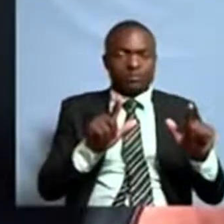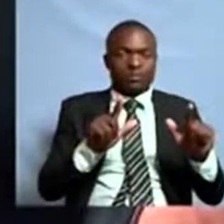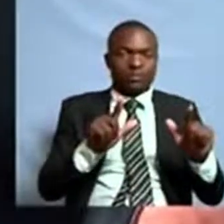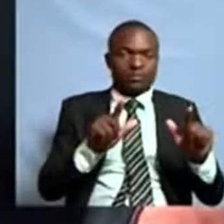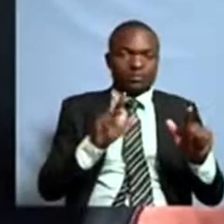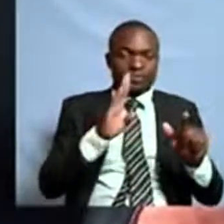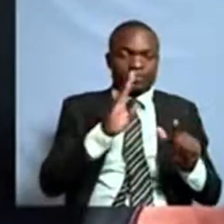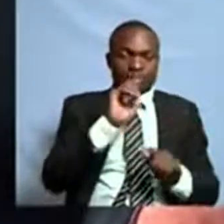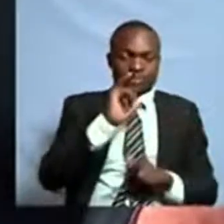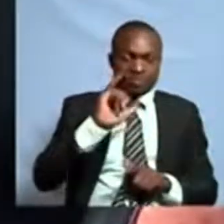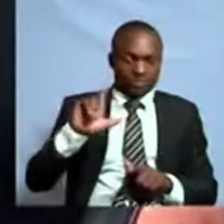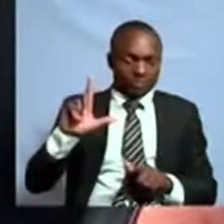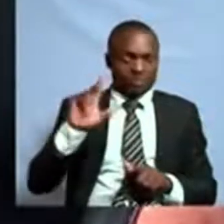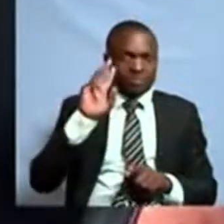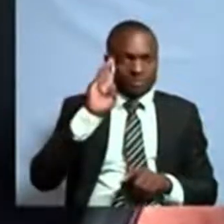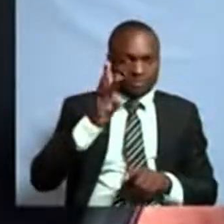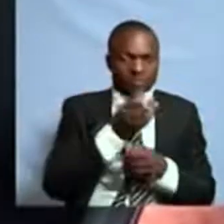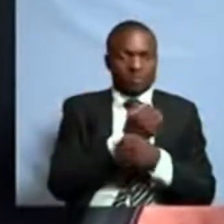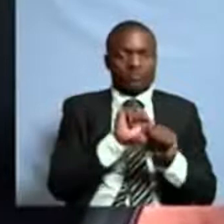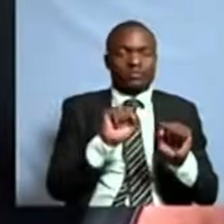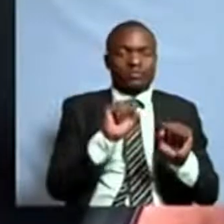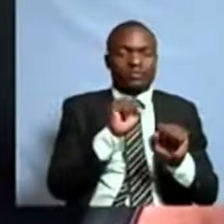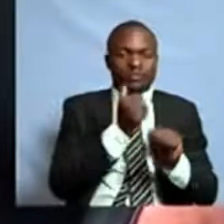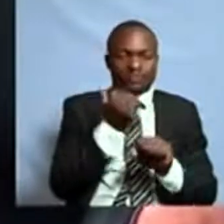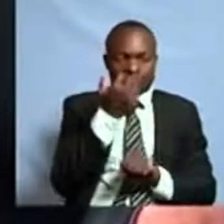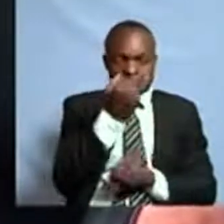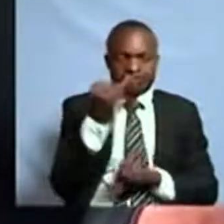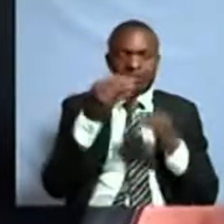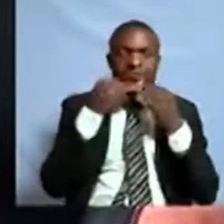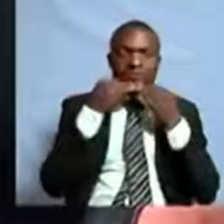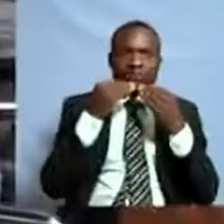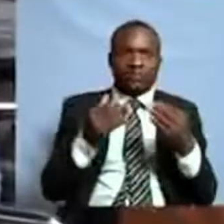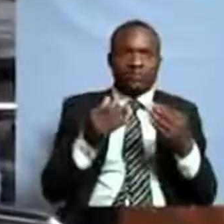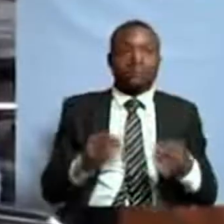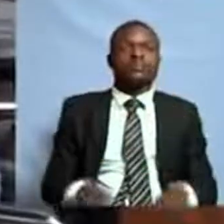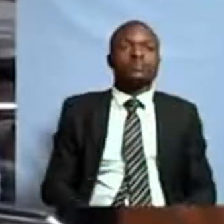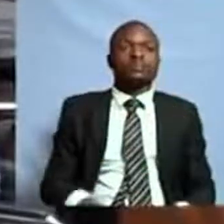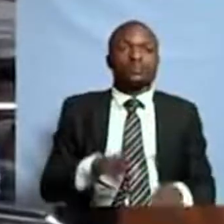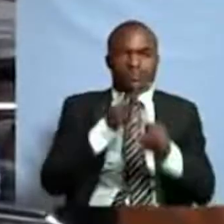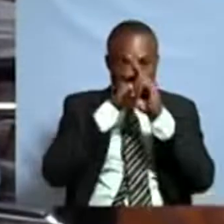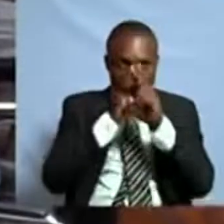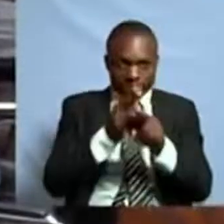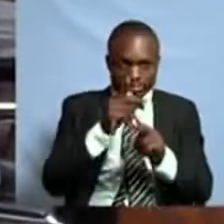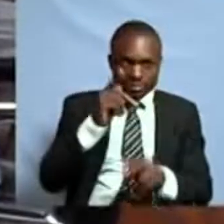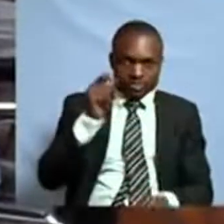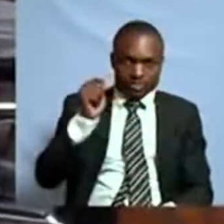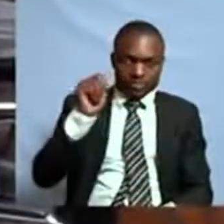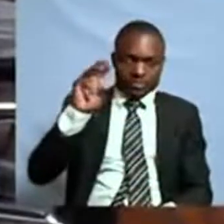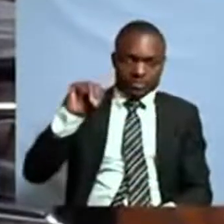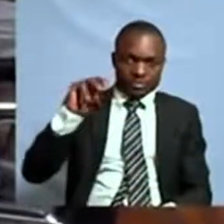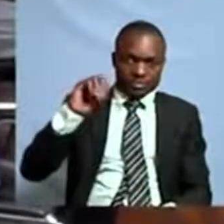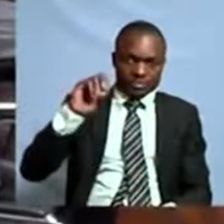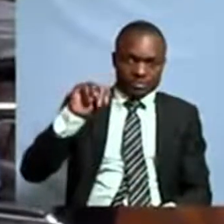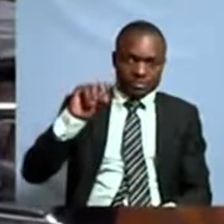bill, will sort out some of the issues. Thank you, Chair. Thank you so much. Honorable Kamondo.